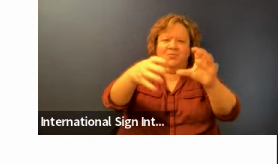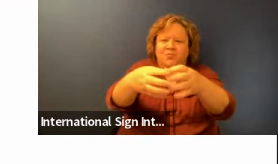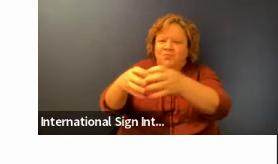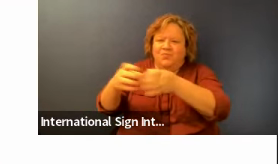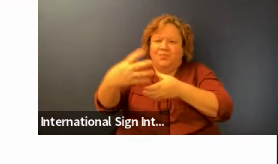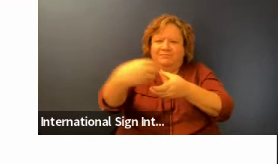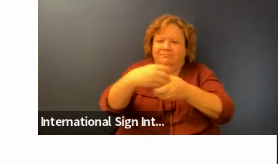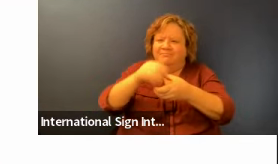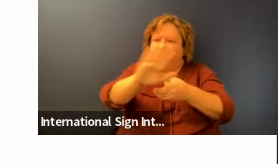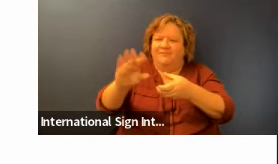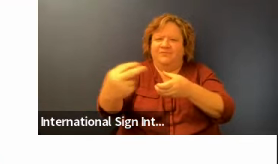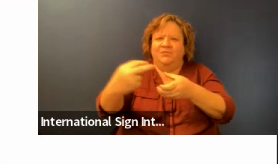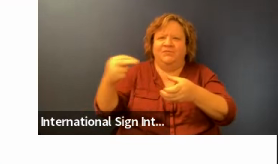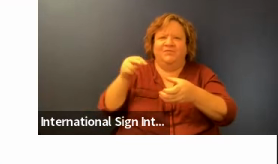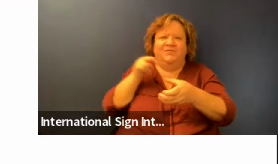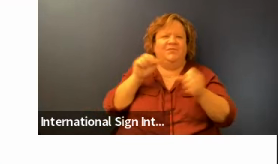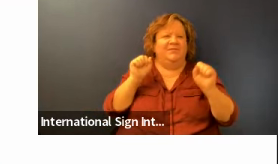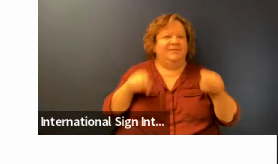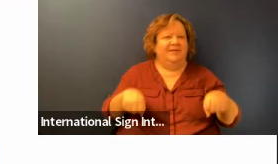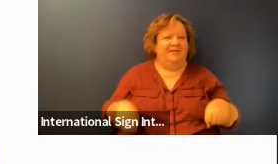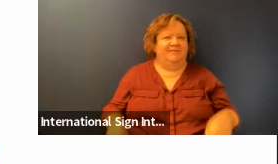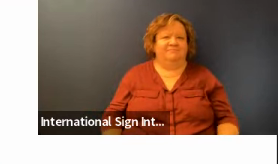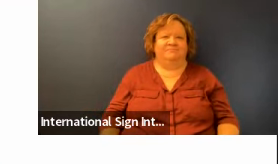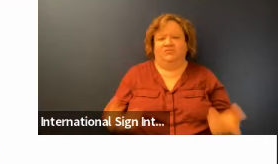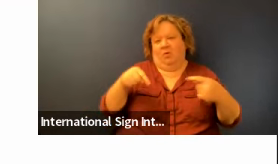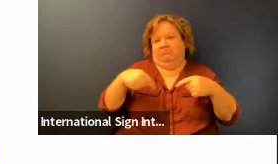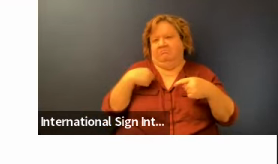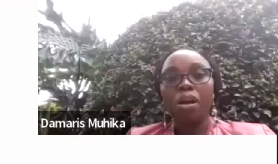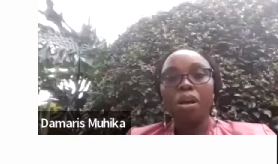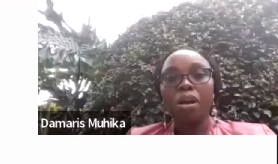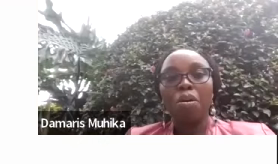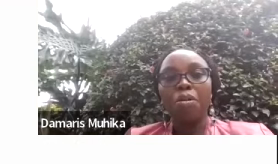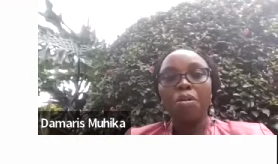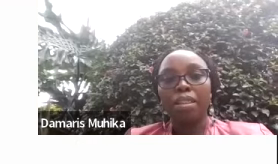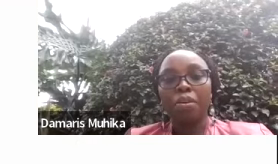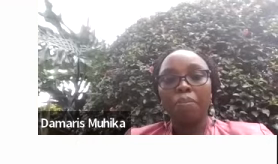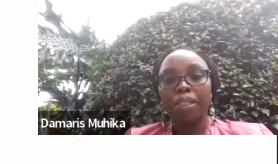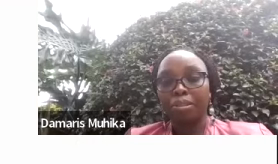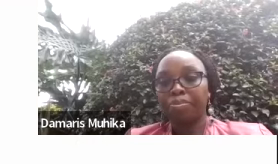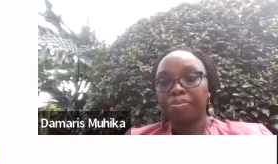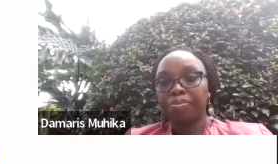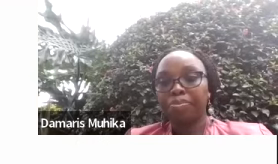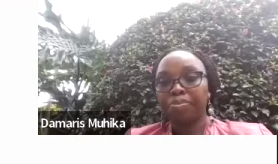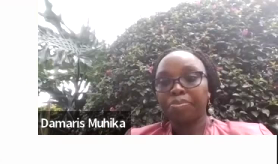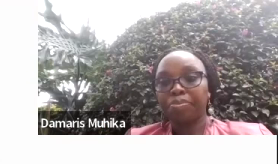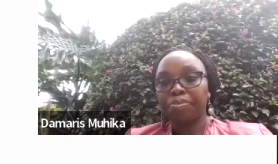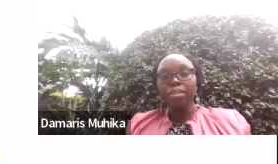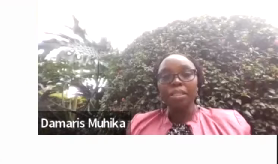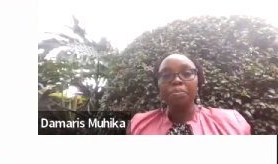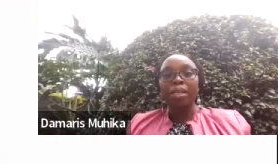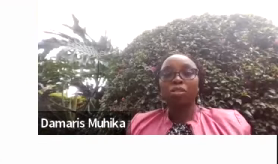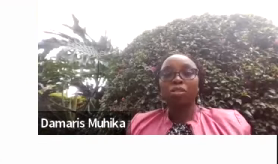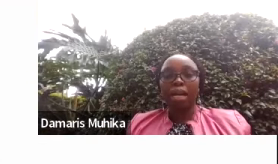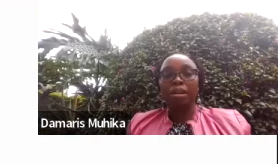we, through collective bargaining, we can support reasonable accommodation at the workplace.